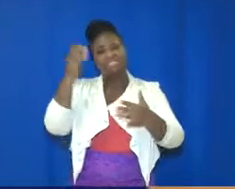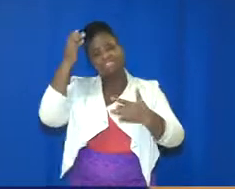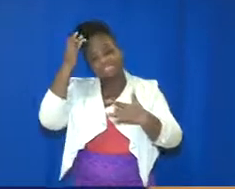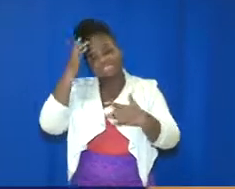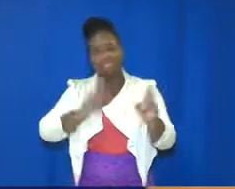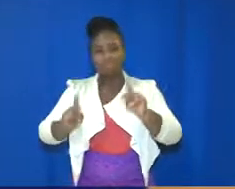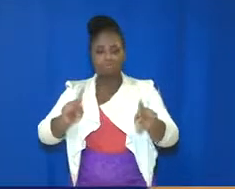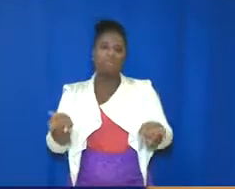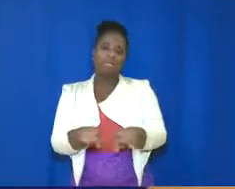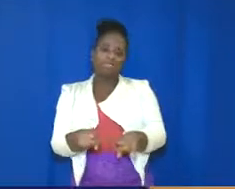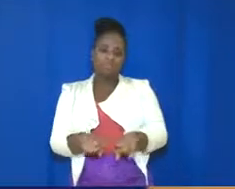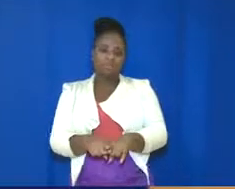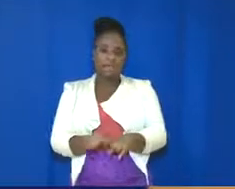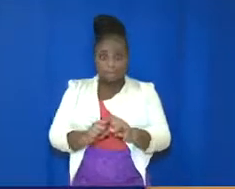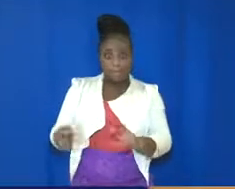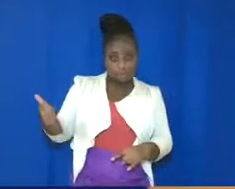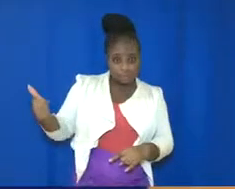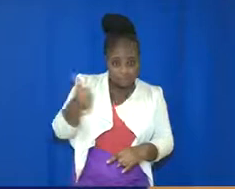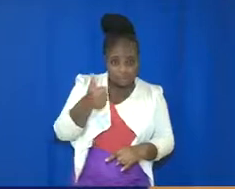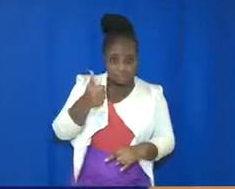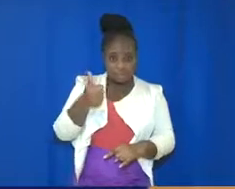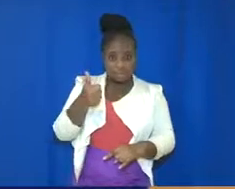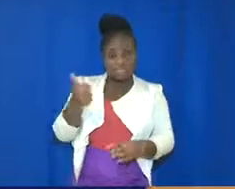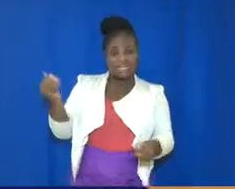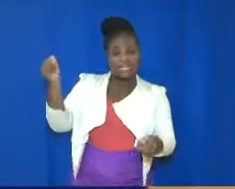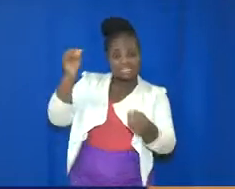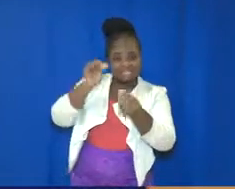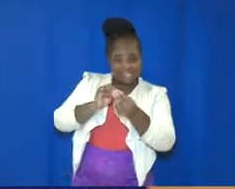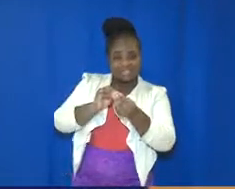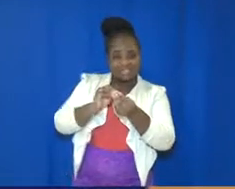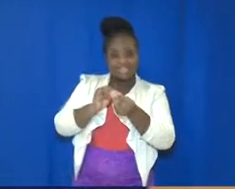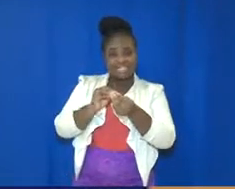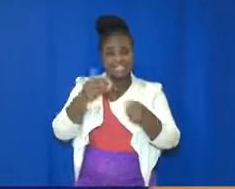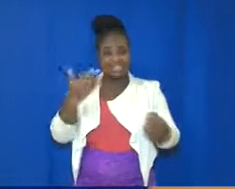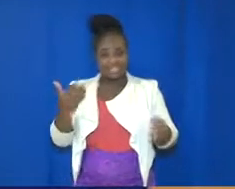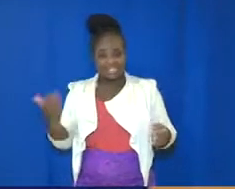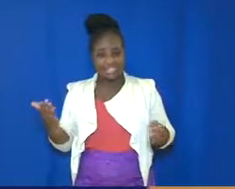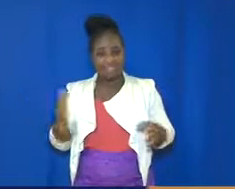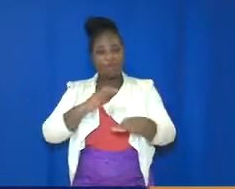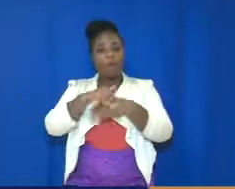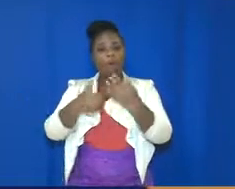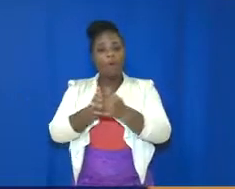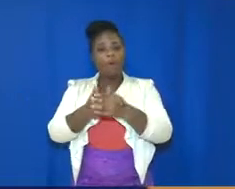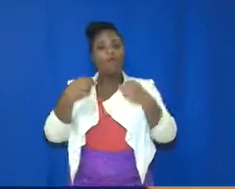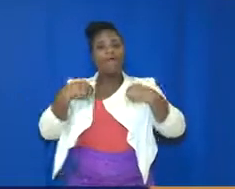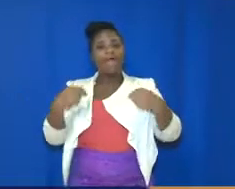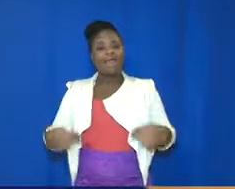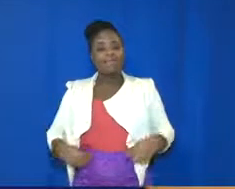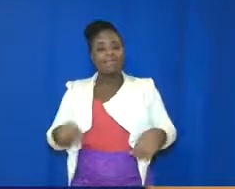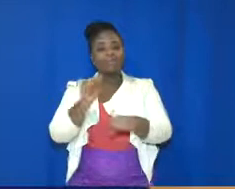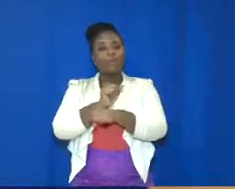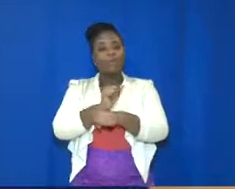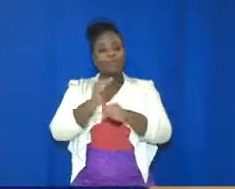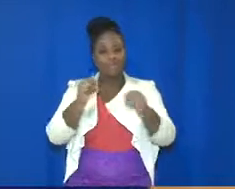for the sick in general. On our part, in addition to the incentive package instituted for all health